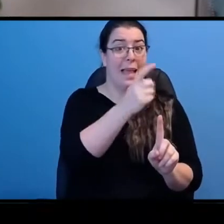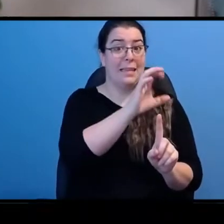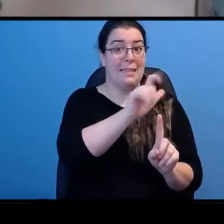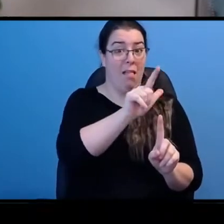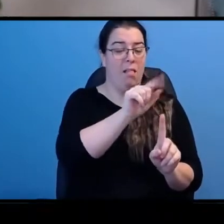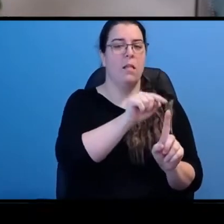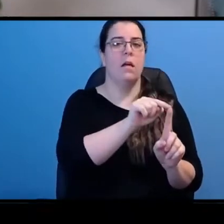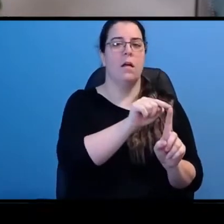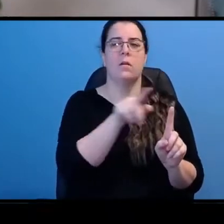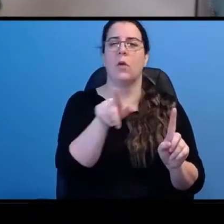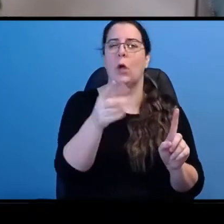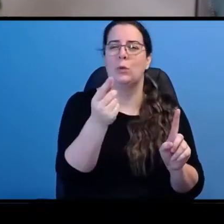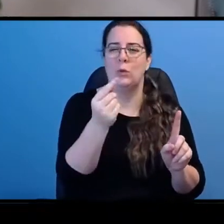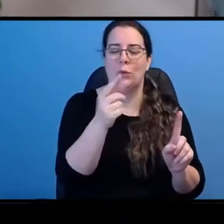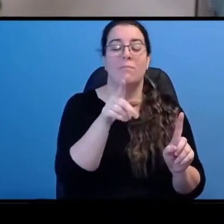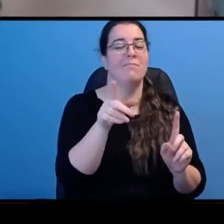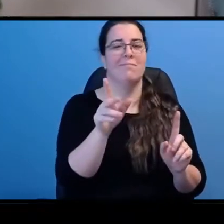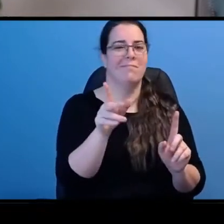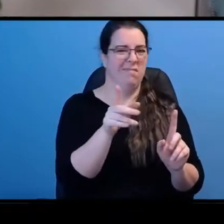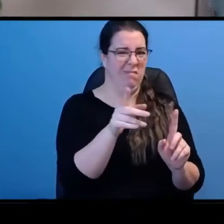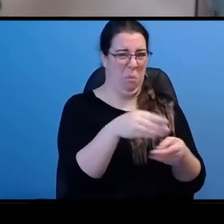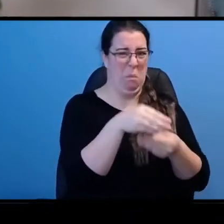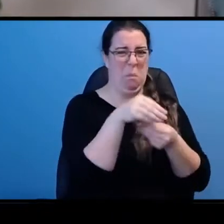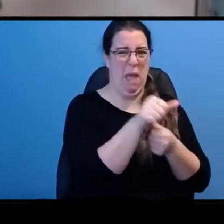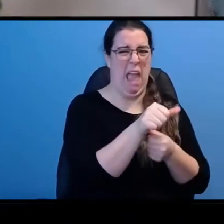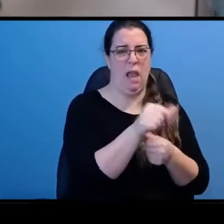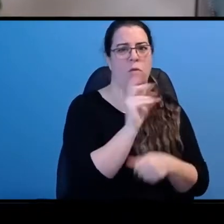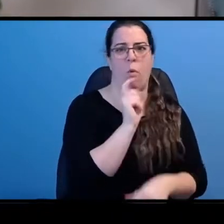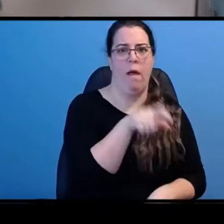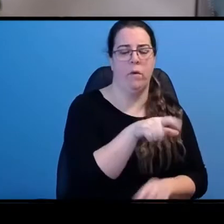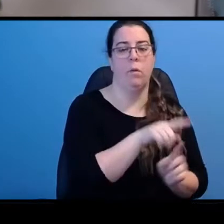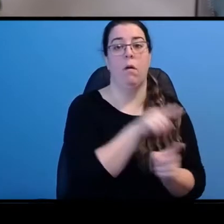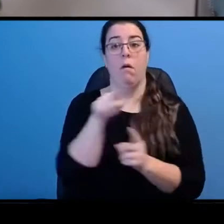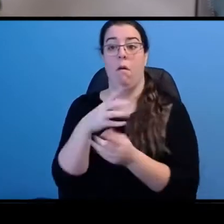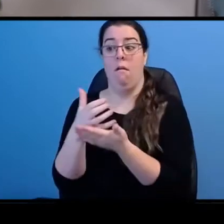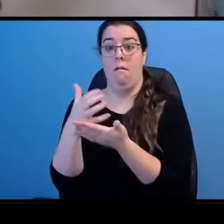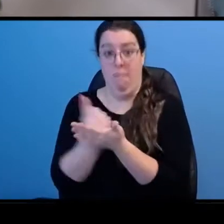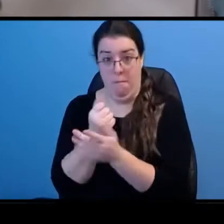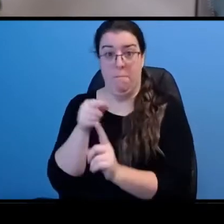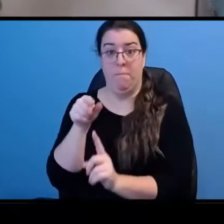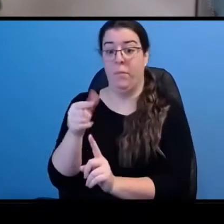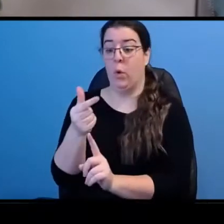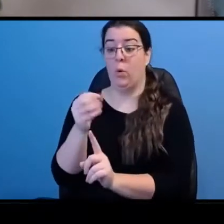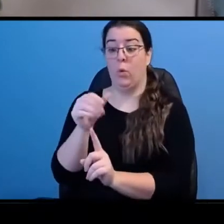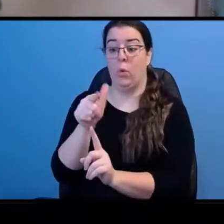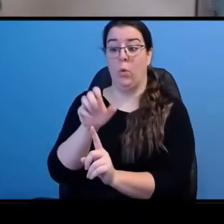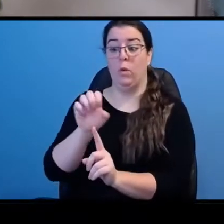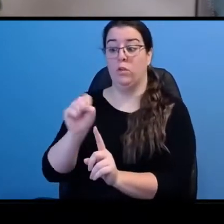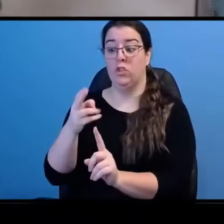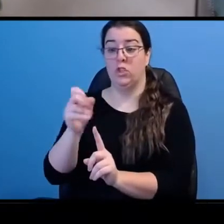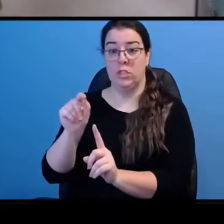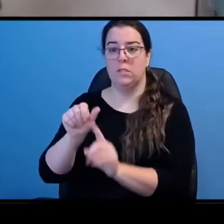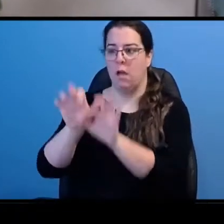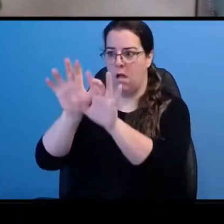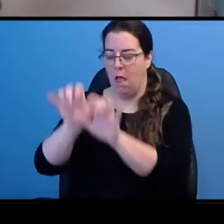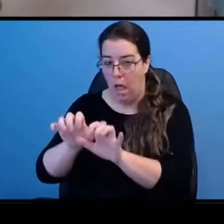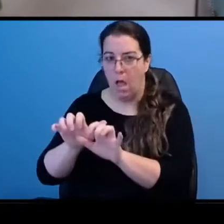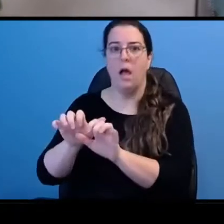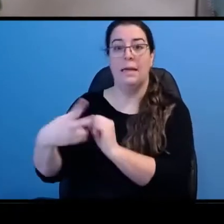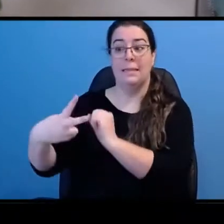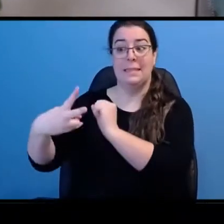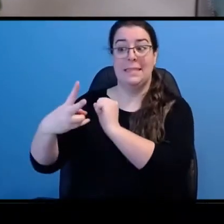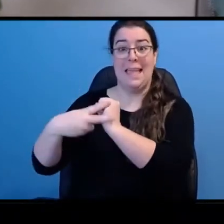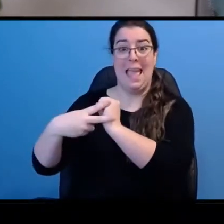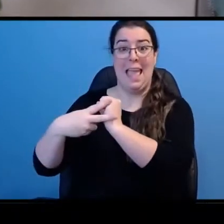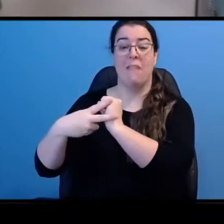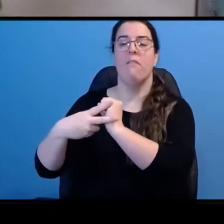save as a Microsoft Office Excel format. So that's great. So that's a really great program that everyone can